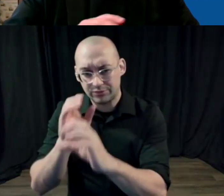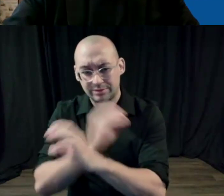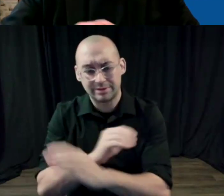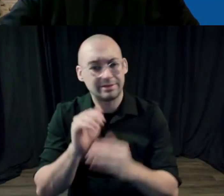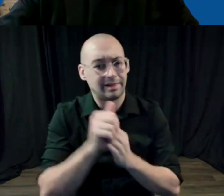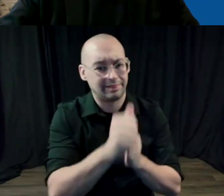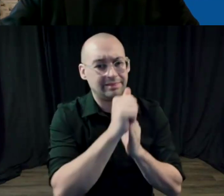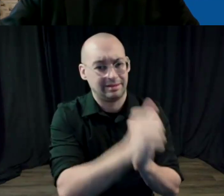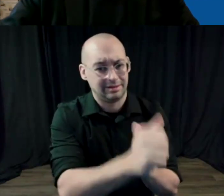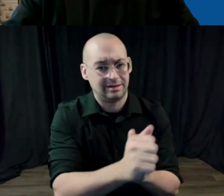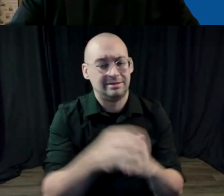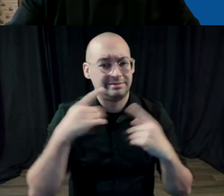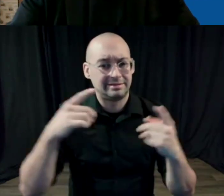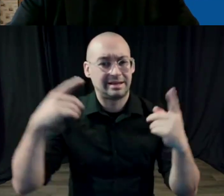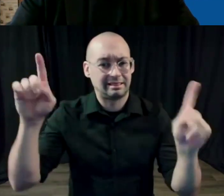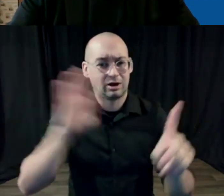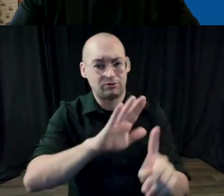to really declare their